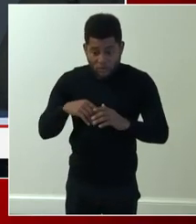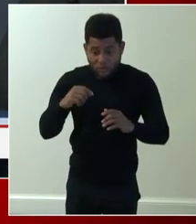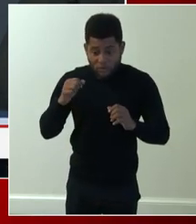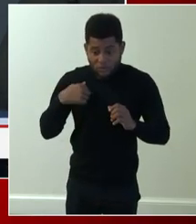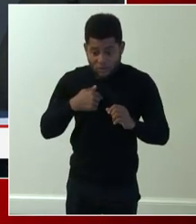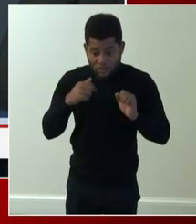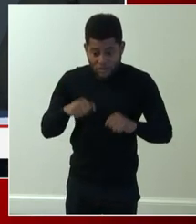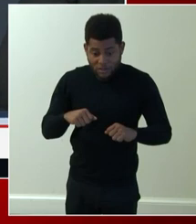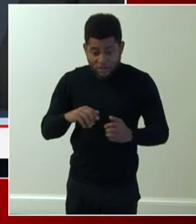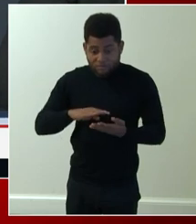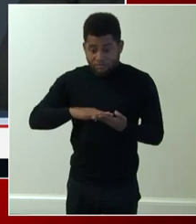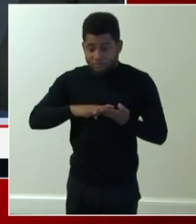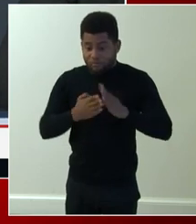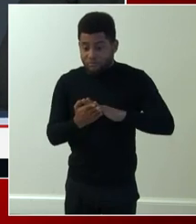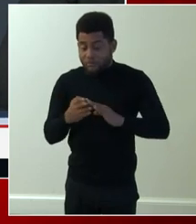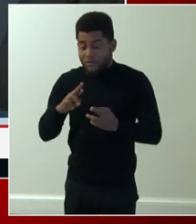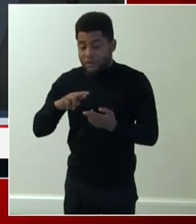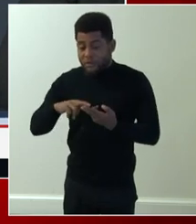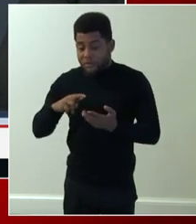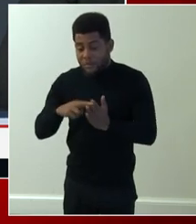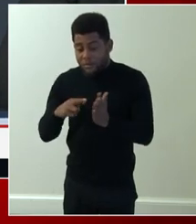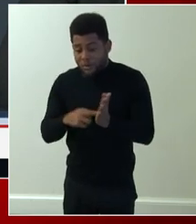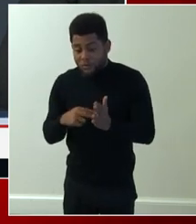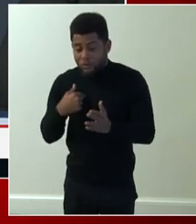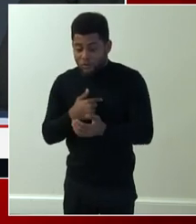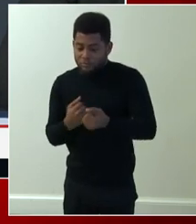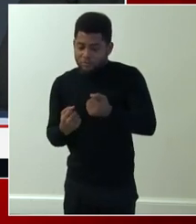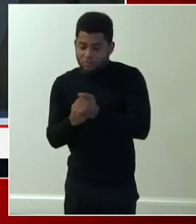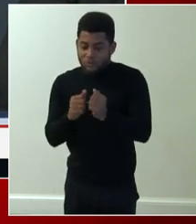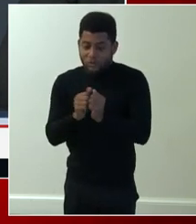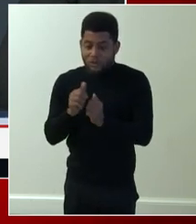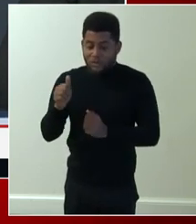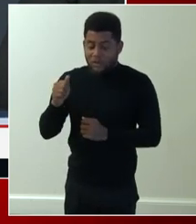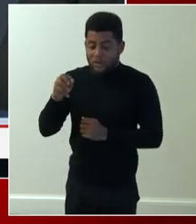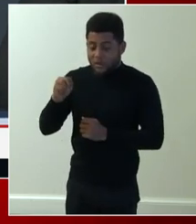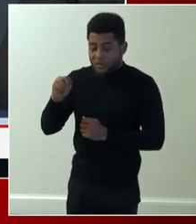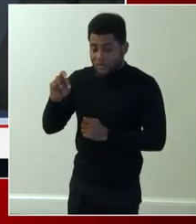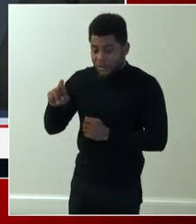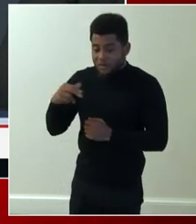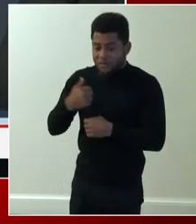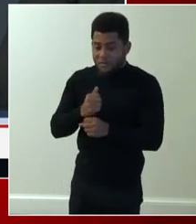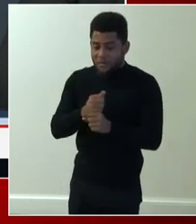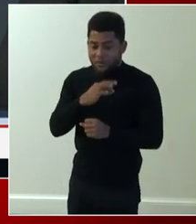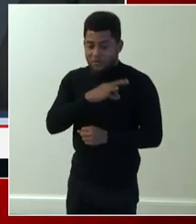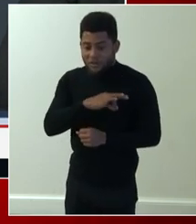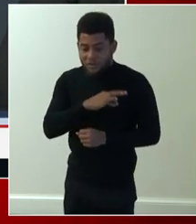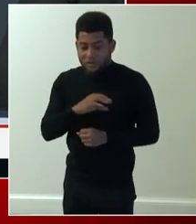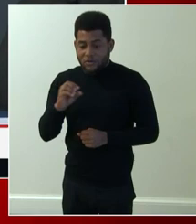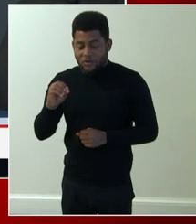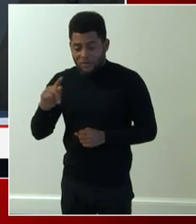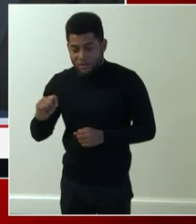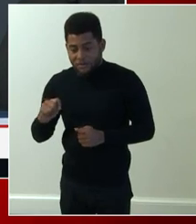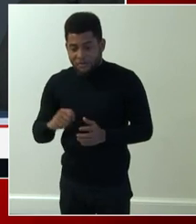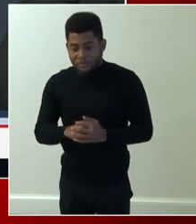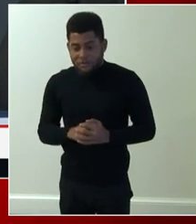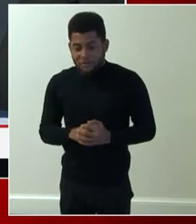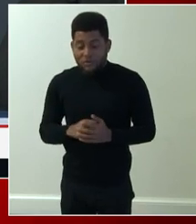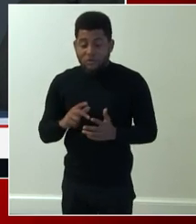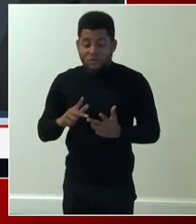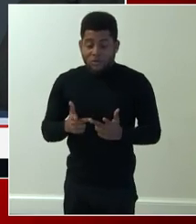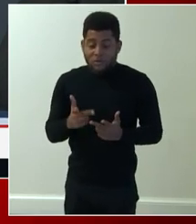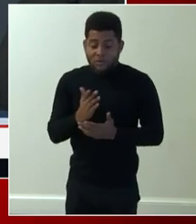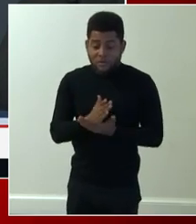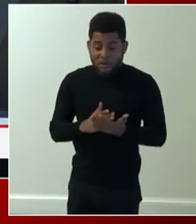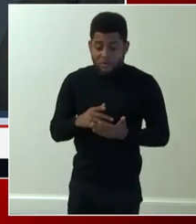we can supplement with AMR, and we make use of overtime. The third element that you highlighted